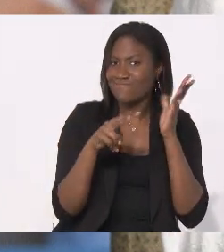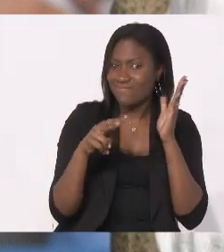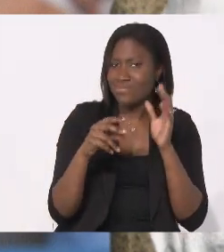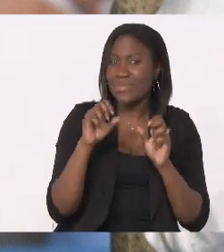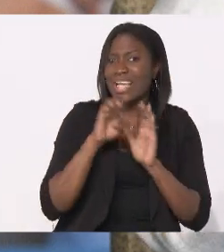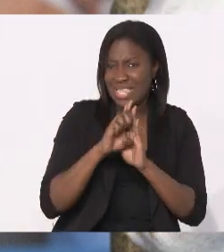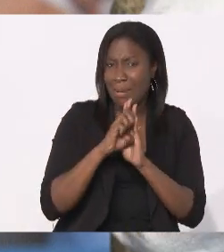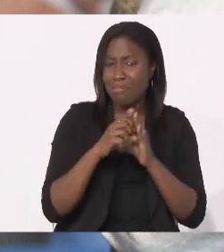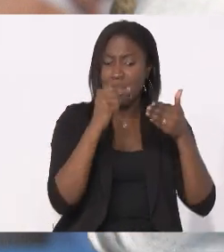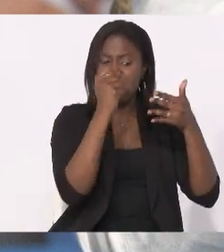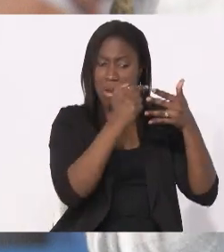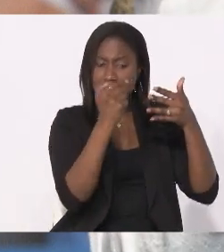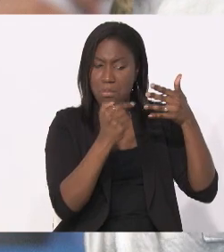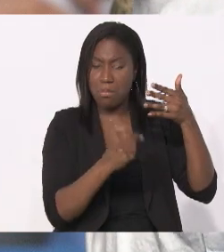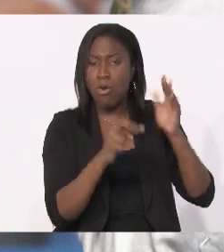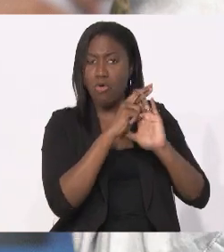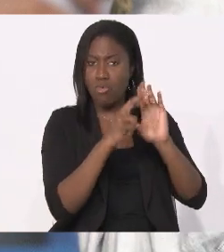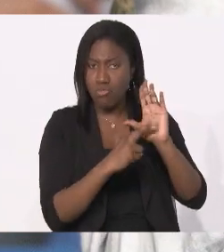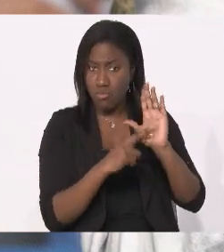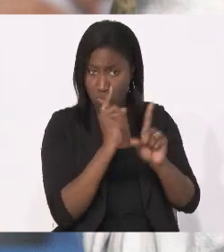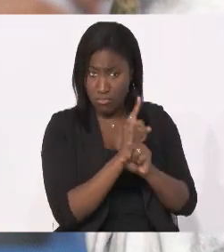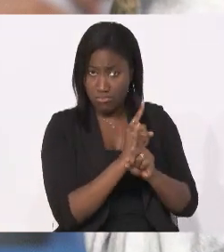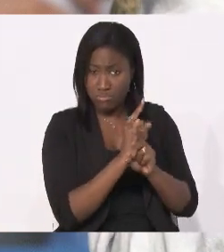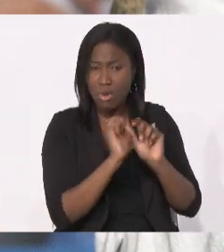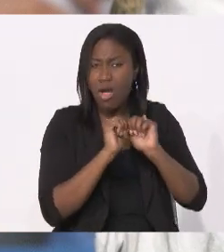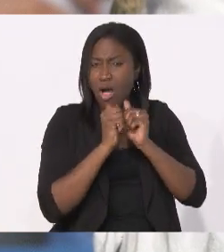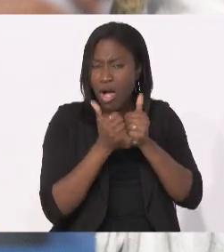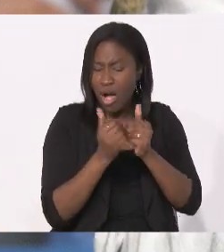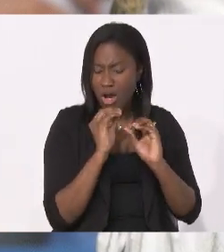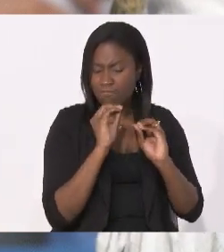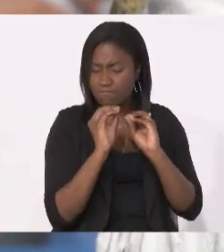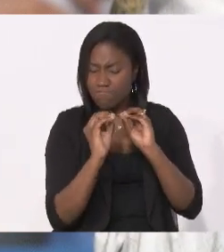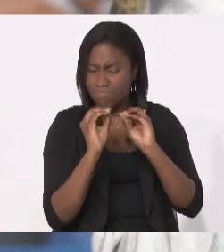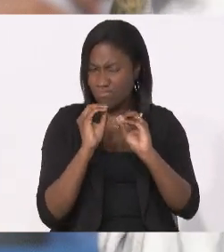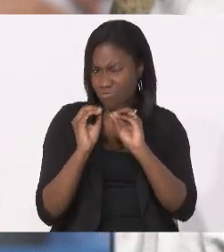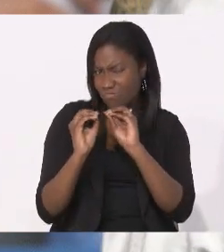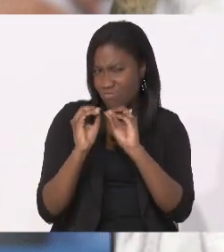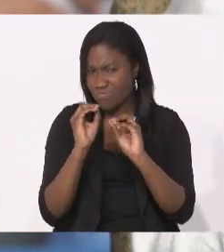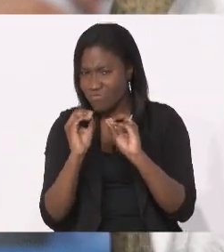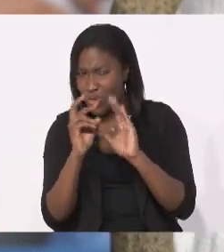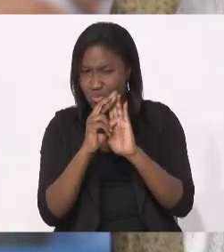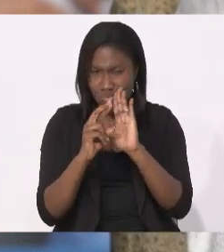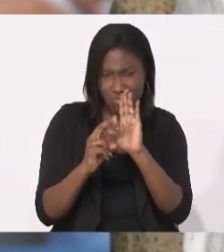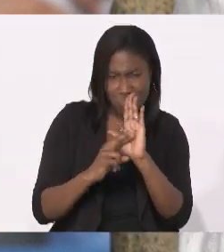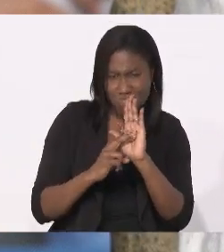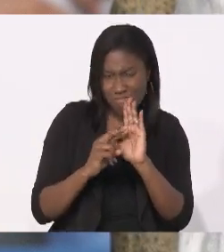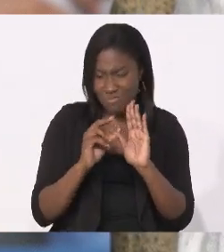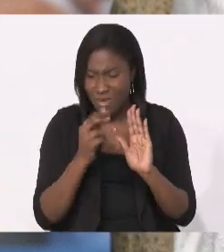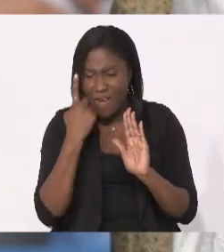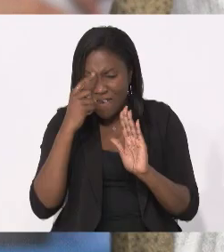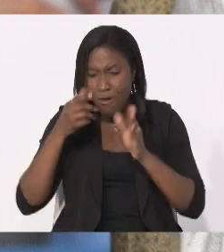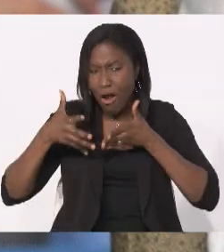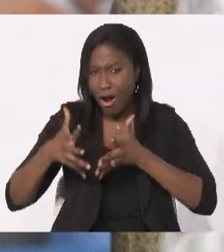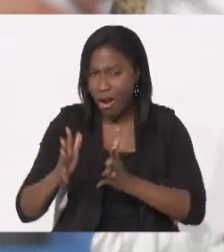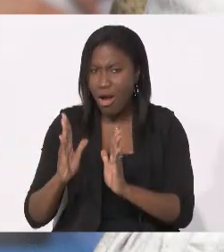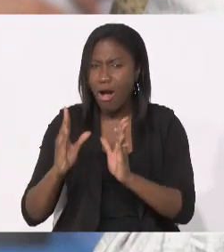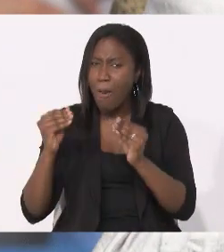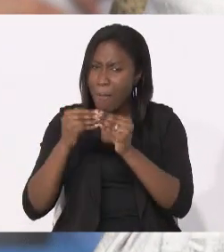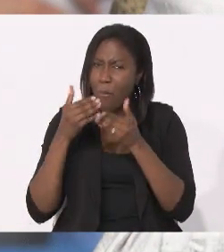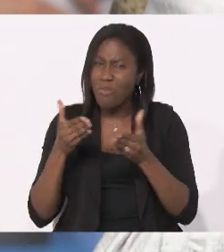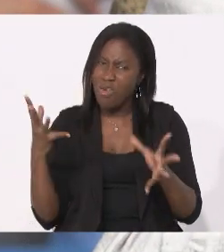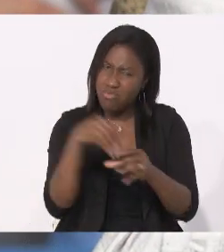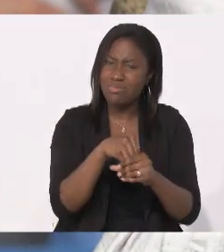is. How do they do the regulation a little more here, yeah, for these things, because they would